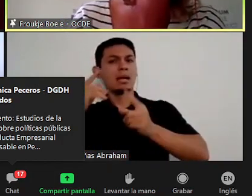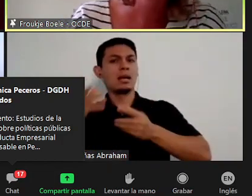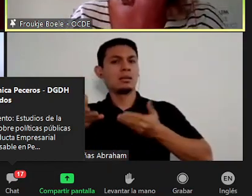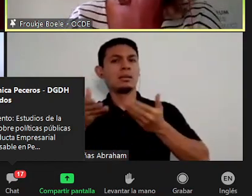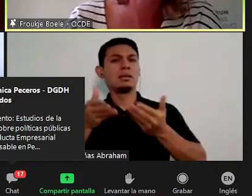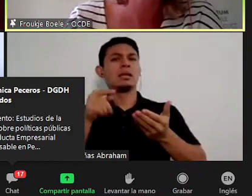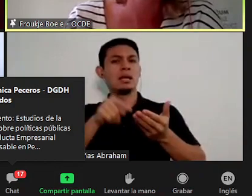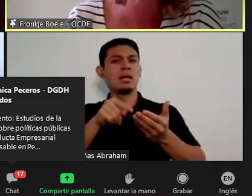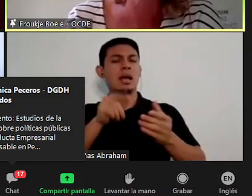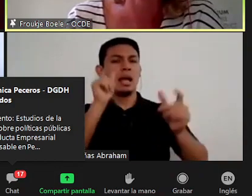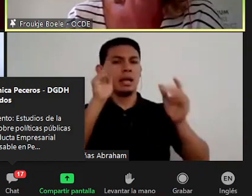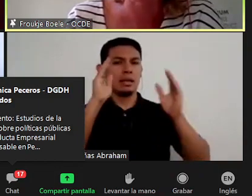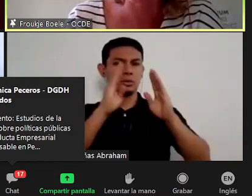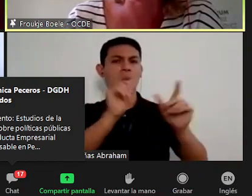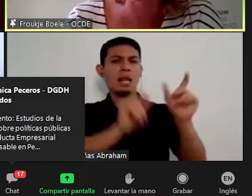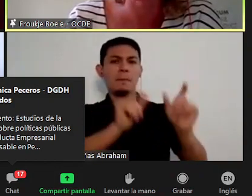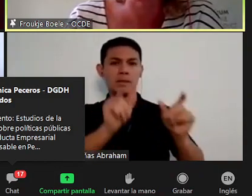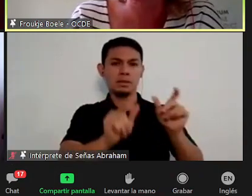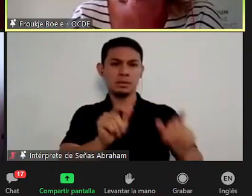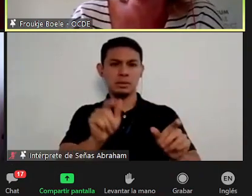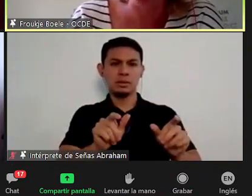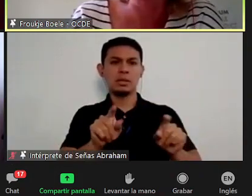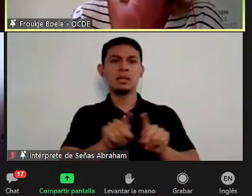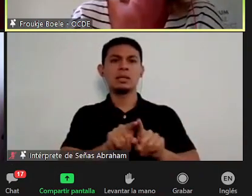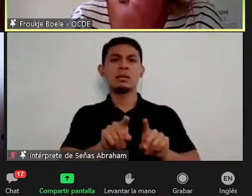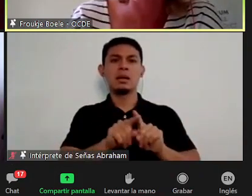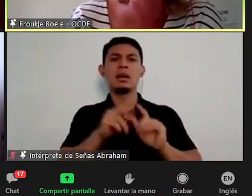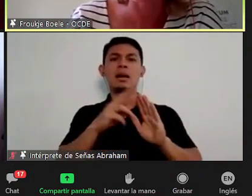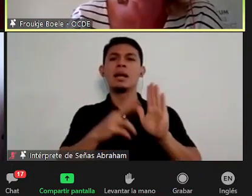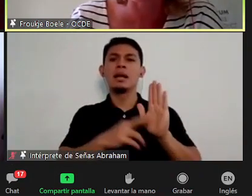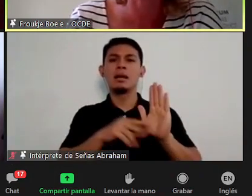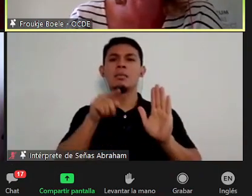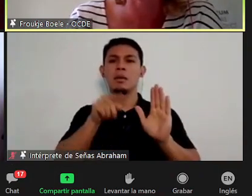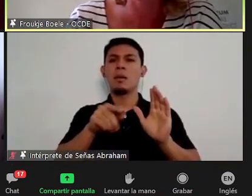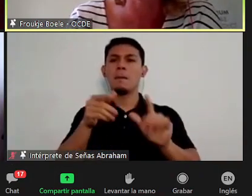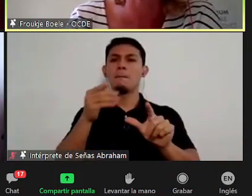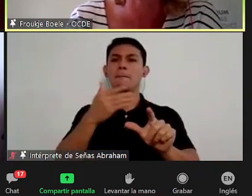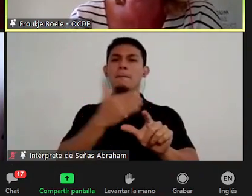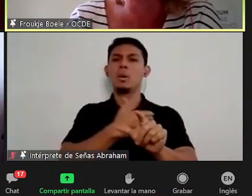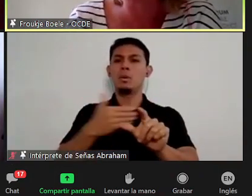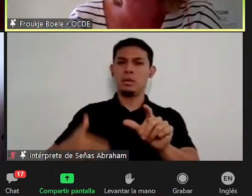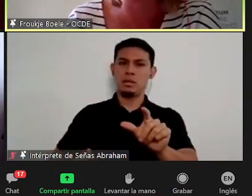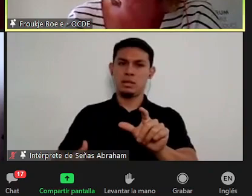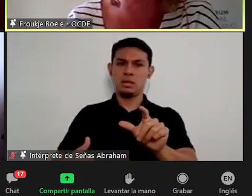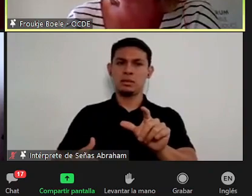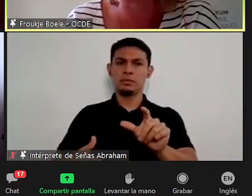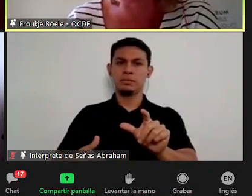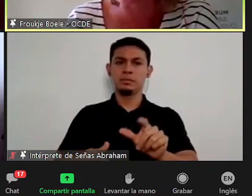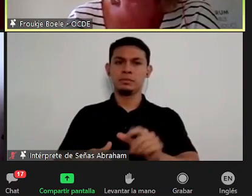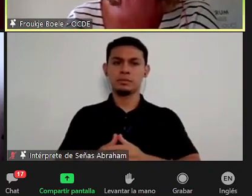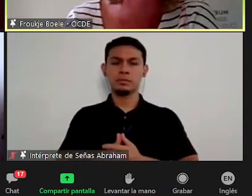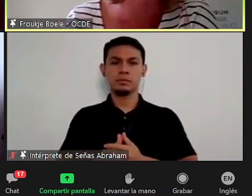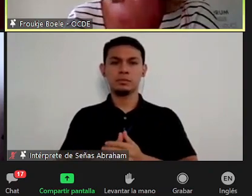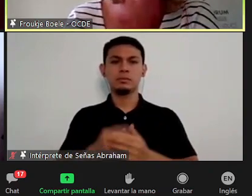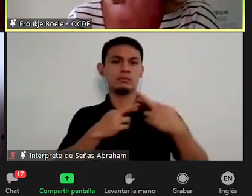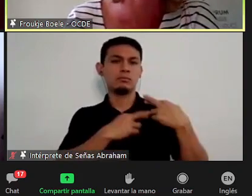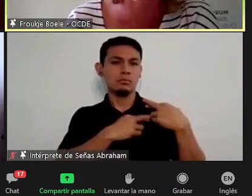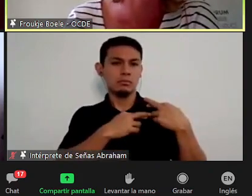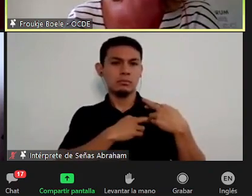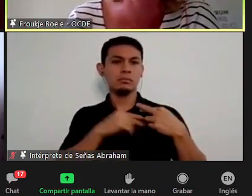to reinforce the model of a public hiring and to uh improve the